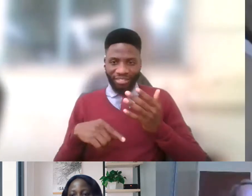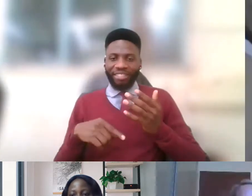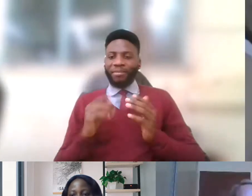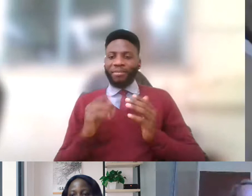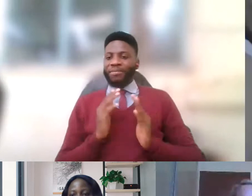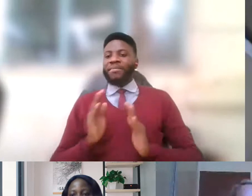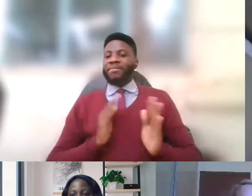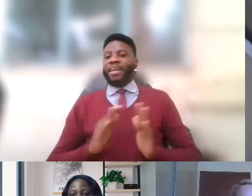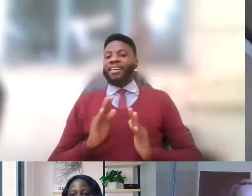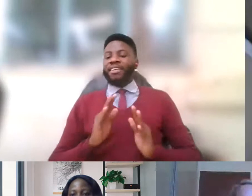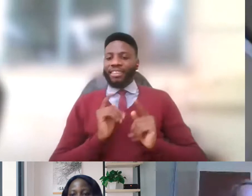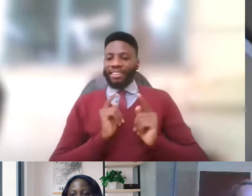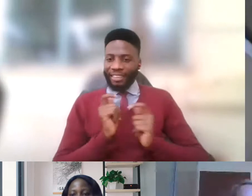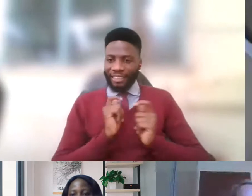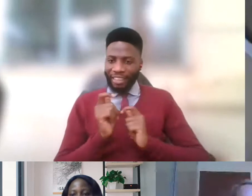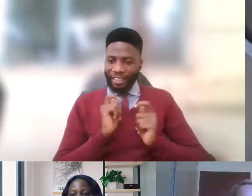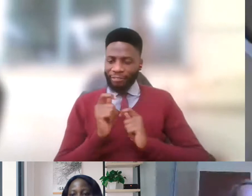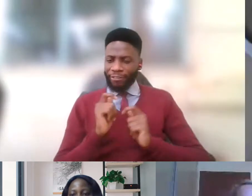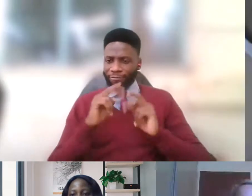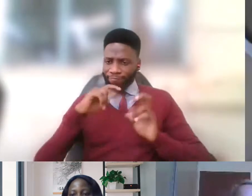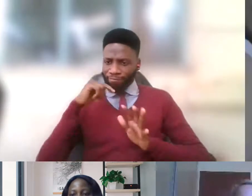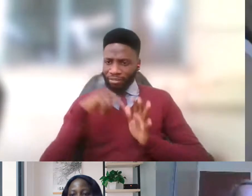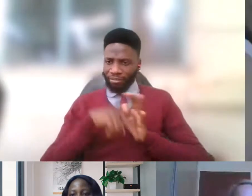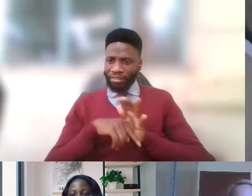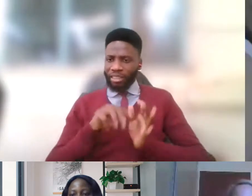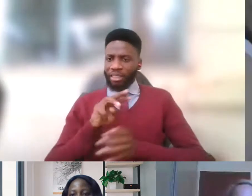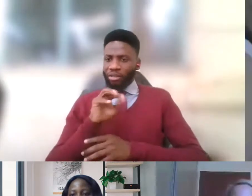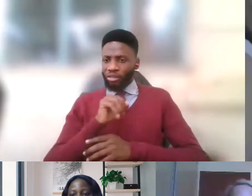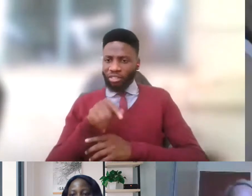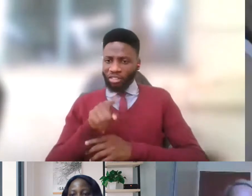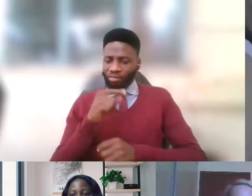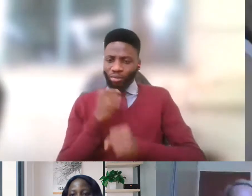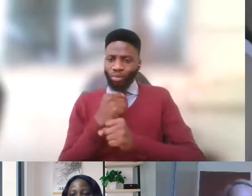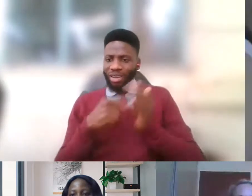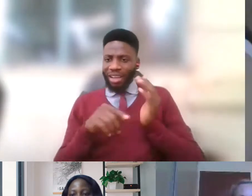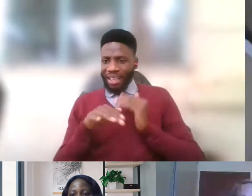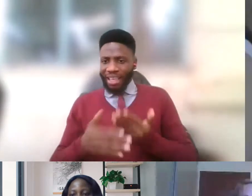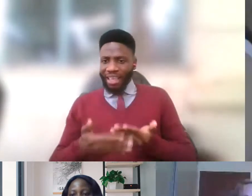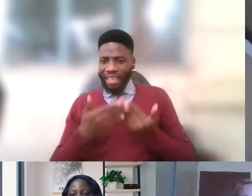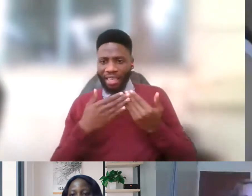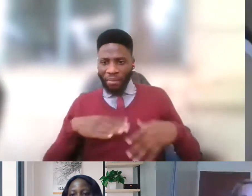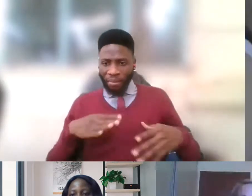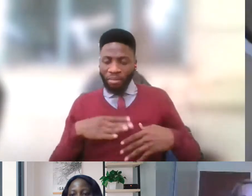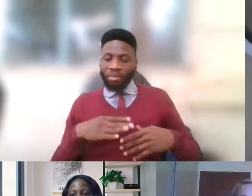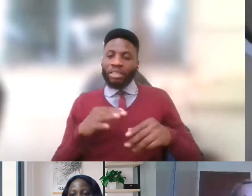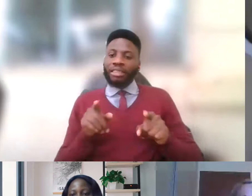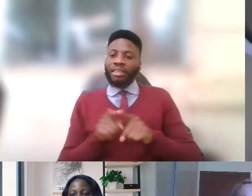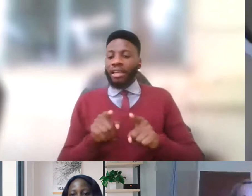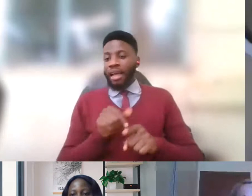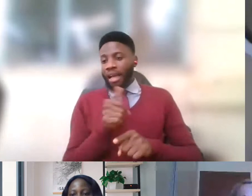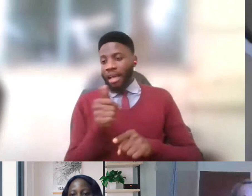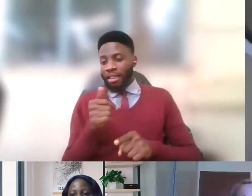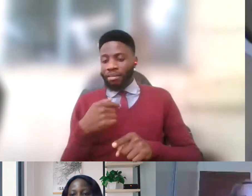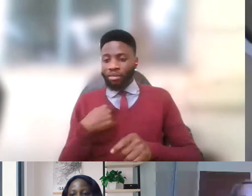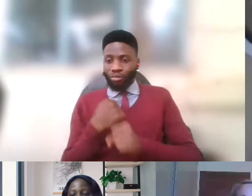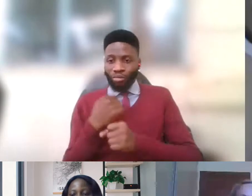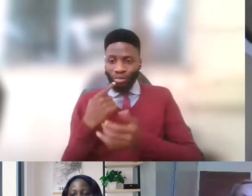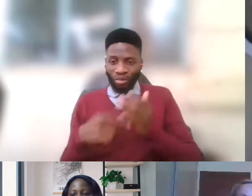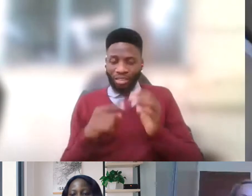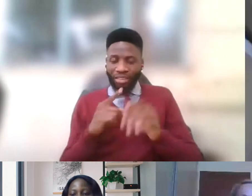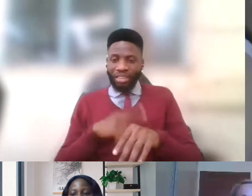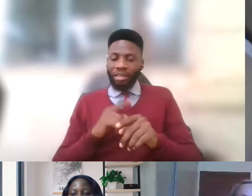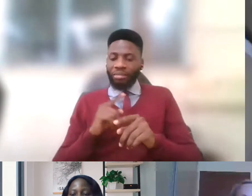So afterwards, I continued to learn how to code while working as a technical support engineer. And then one day, as a community group